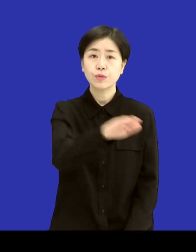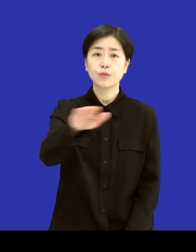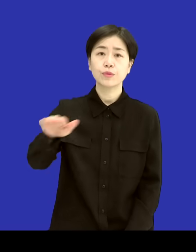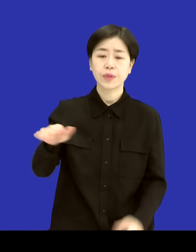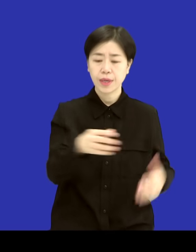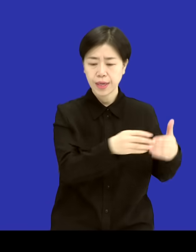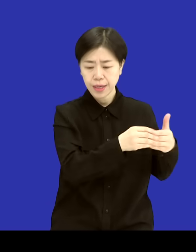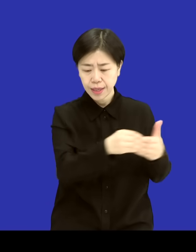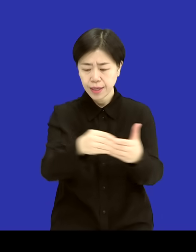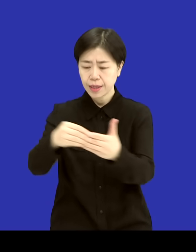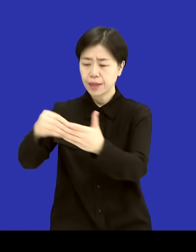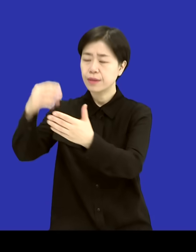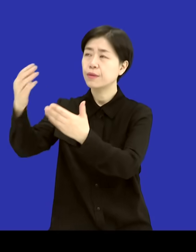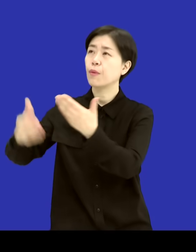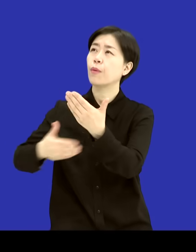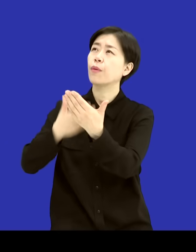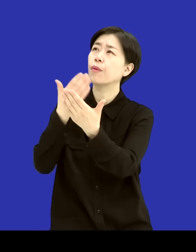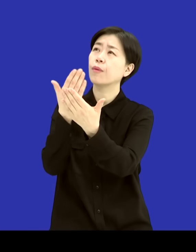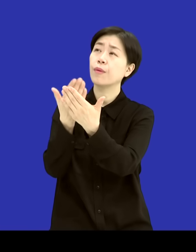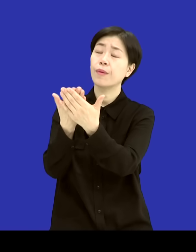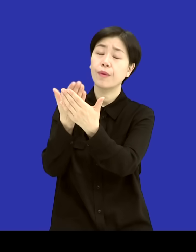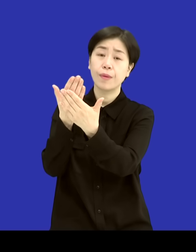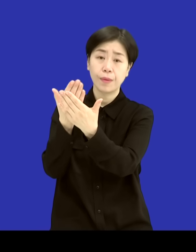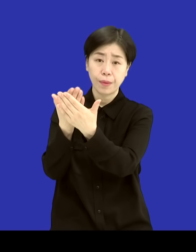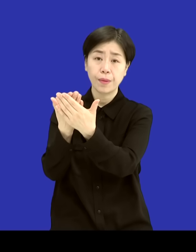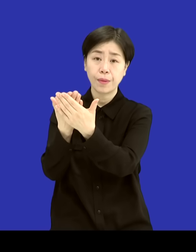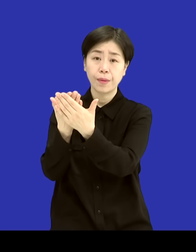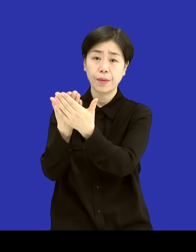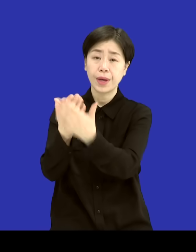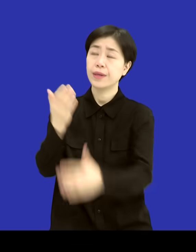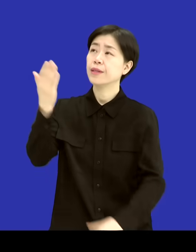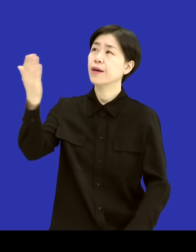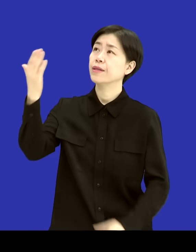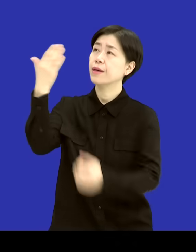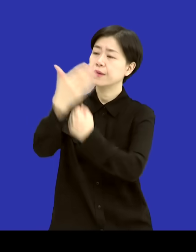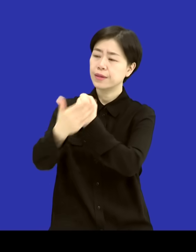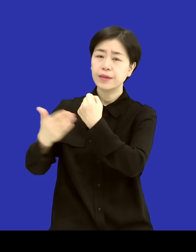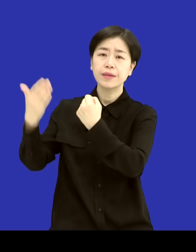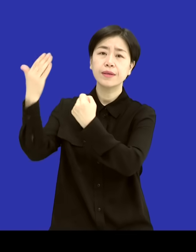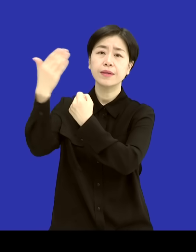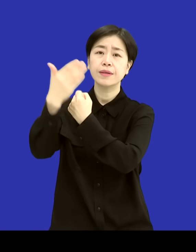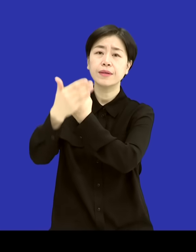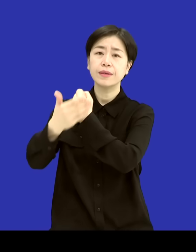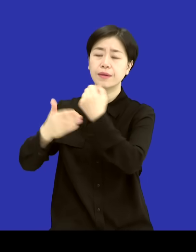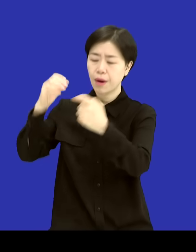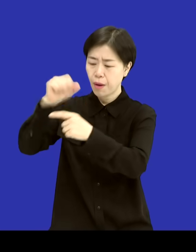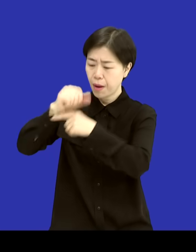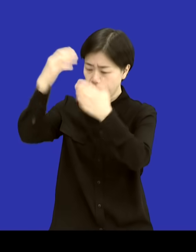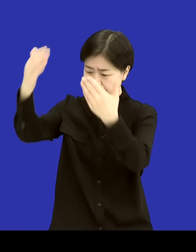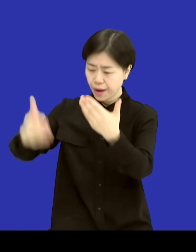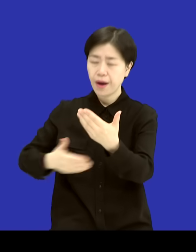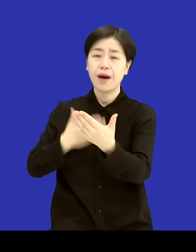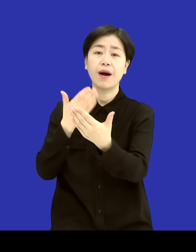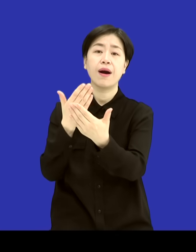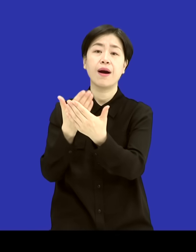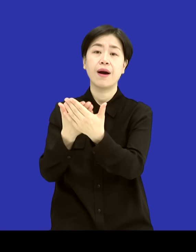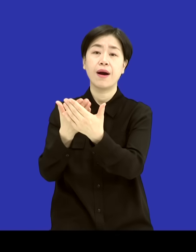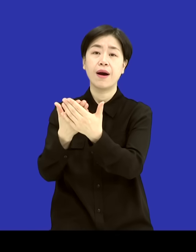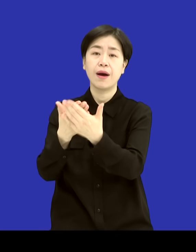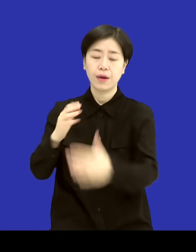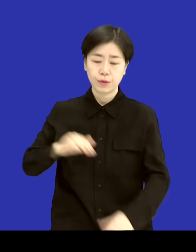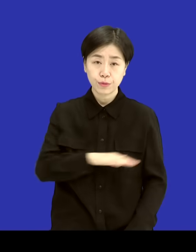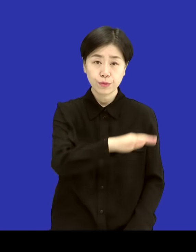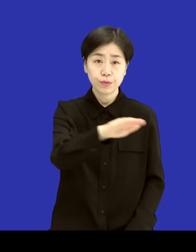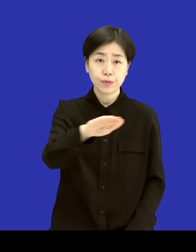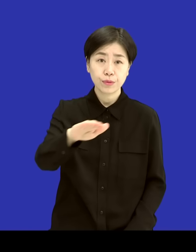Lead us to a place, guide us with your grace, to